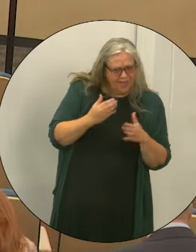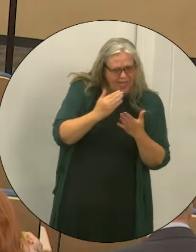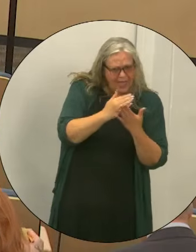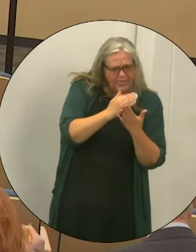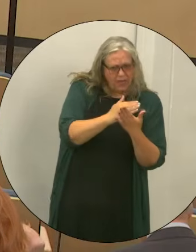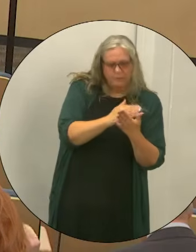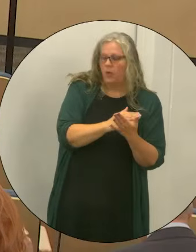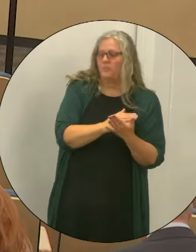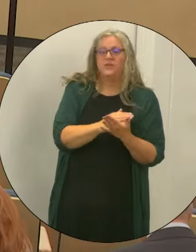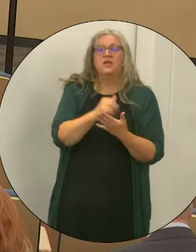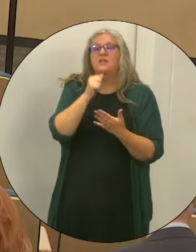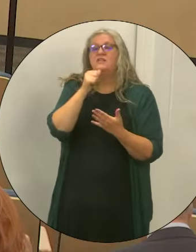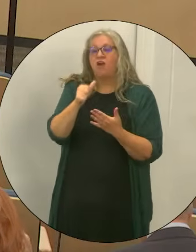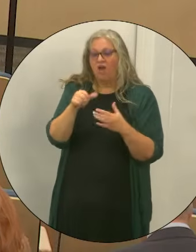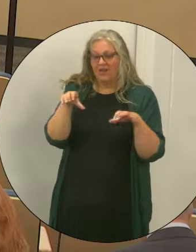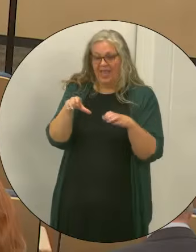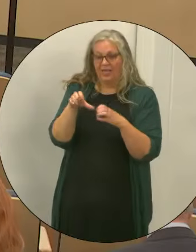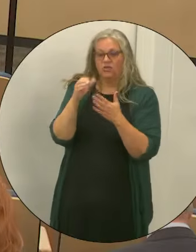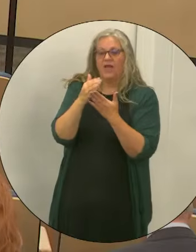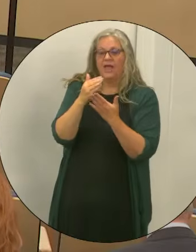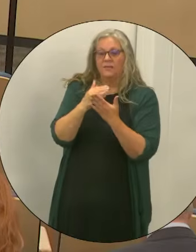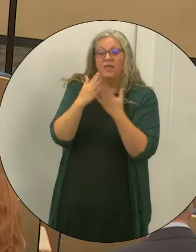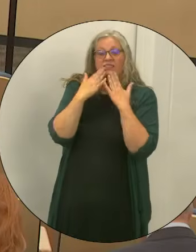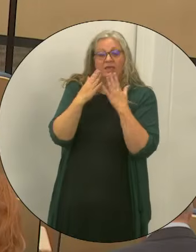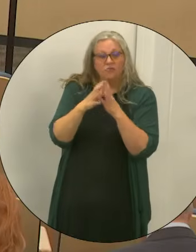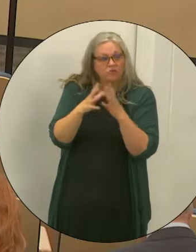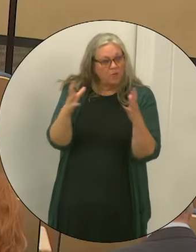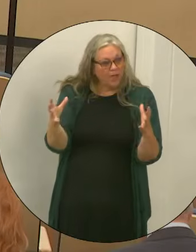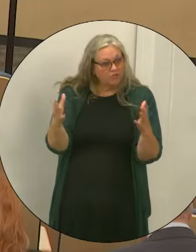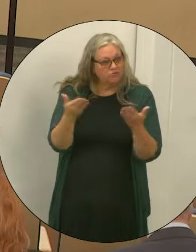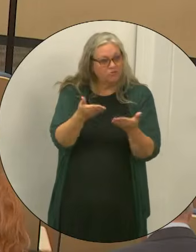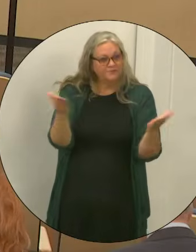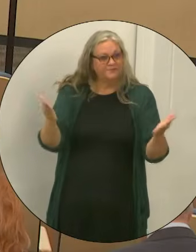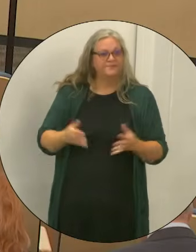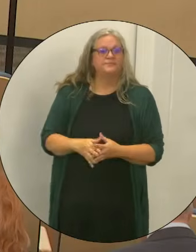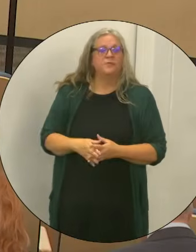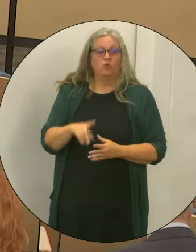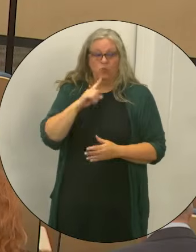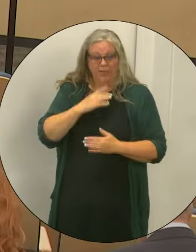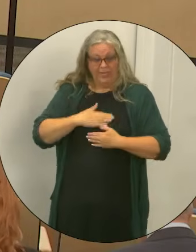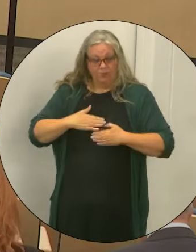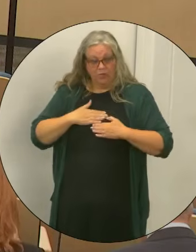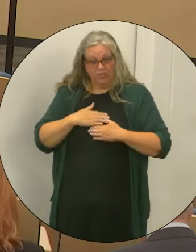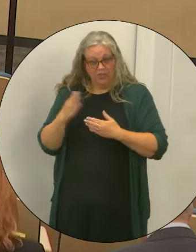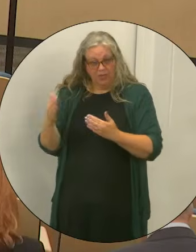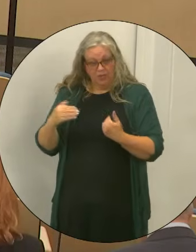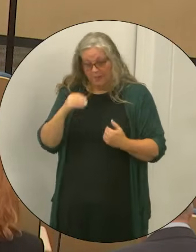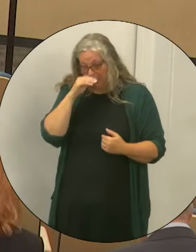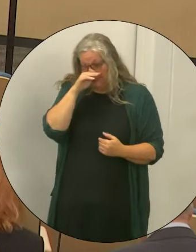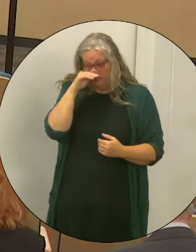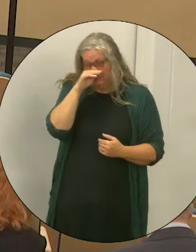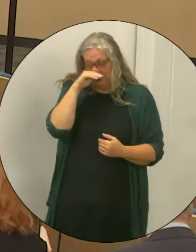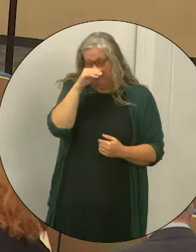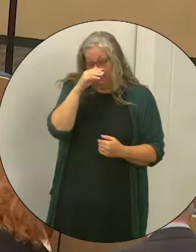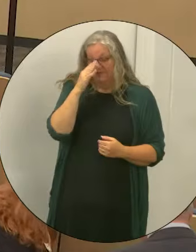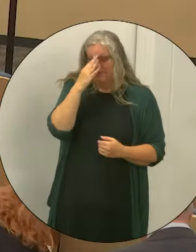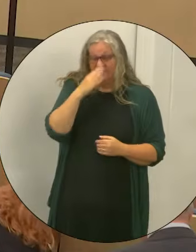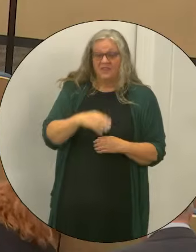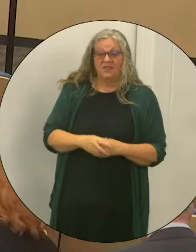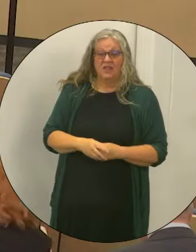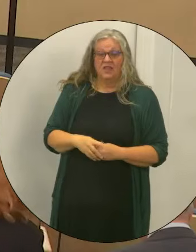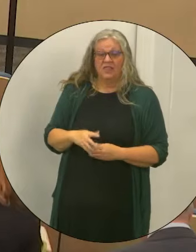it is. No, it is not. So thank you so much. Appreciate you guys. That will close